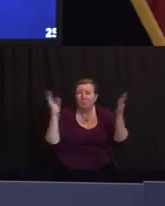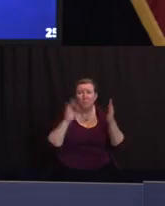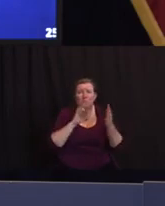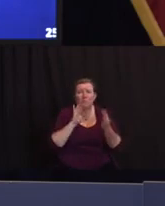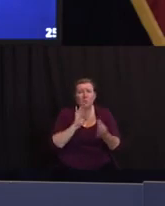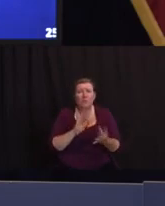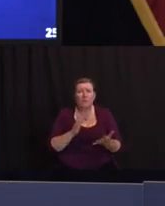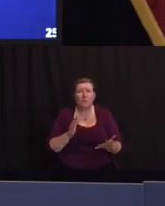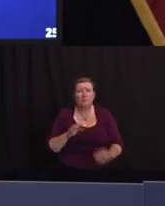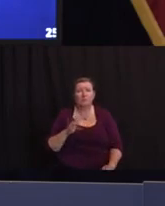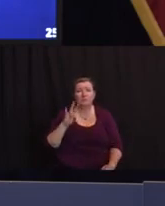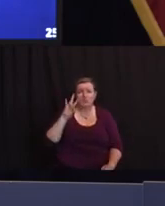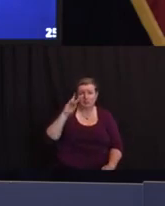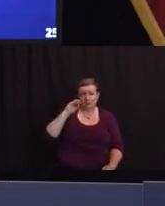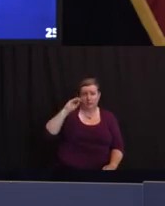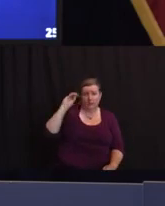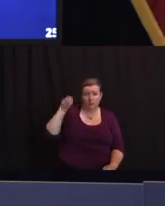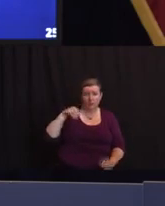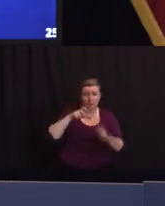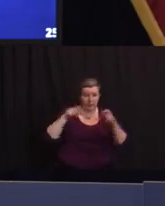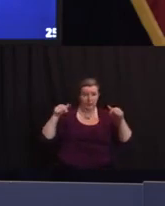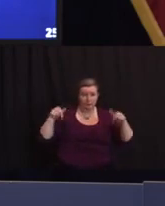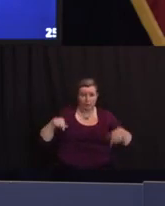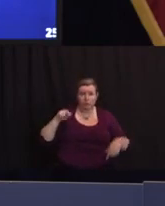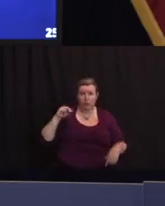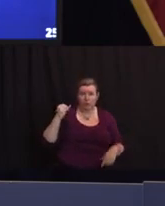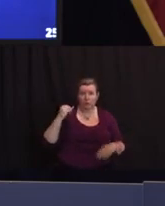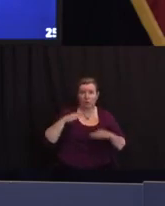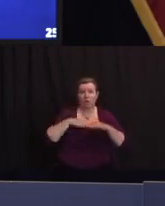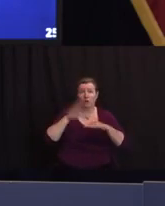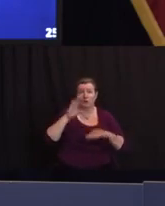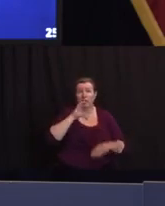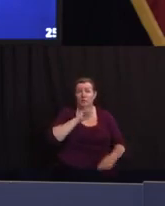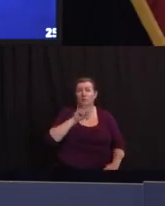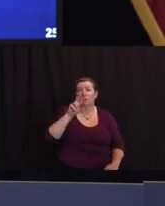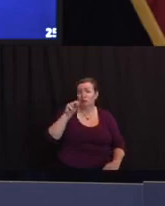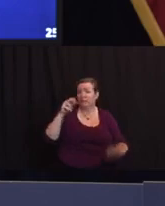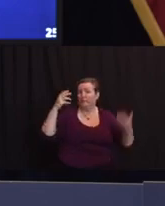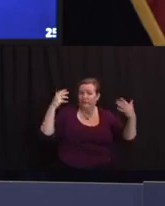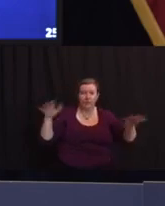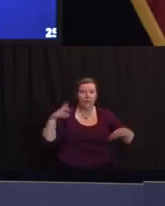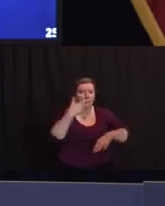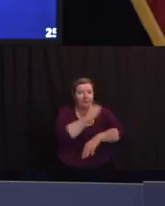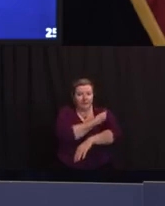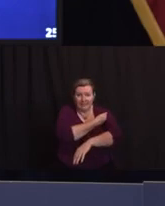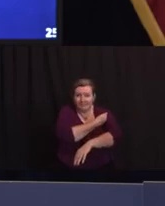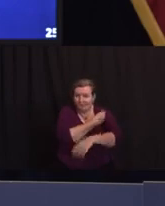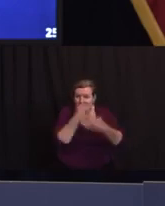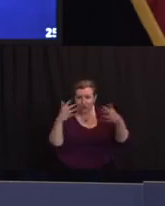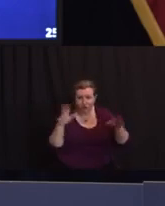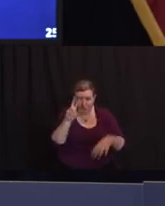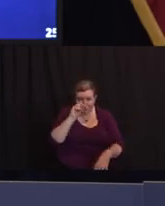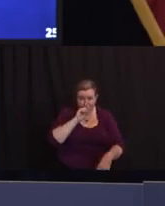70% of New Jerseyans over the age of 30 have received at least one dose of